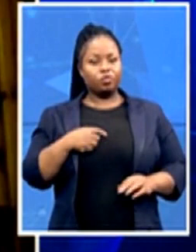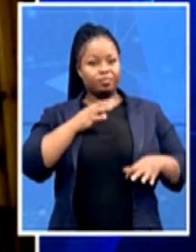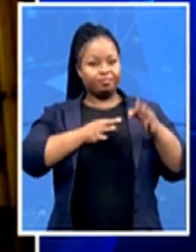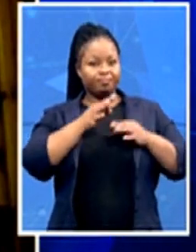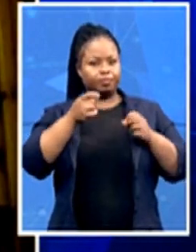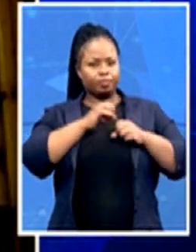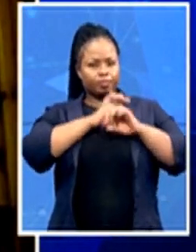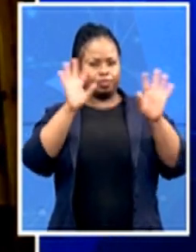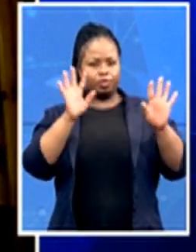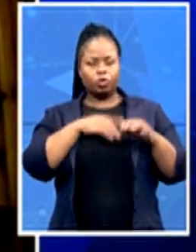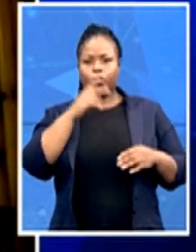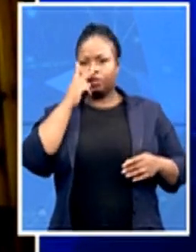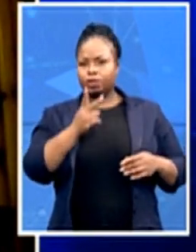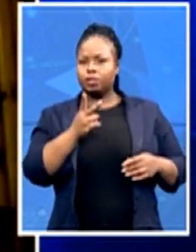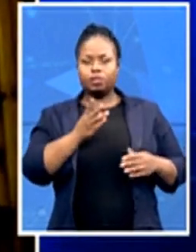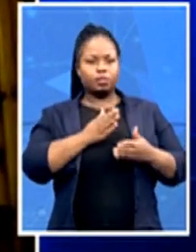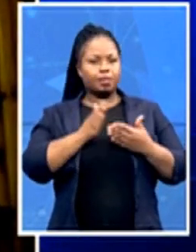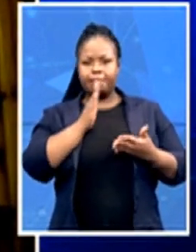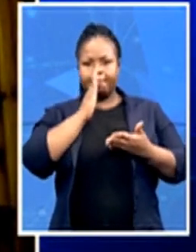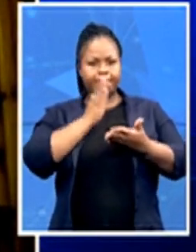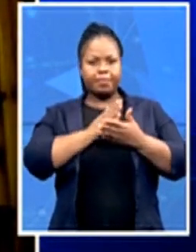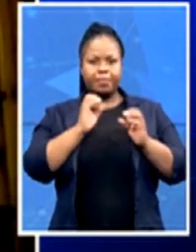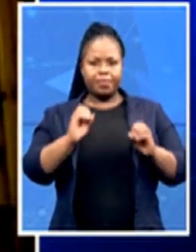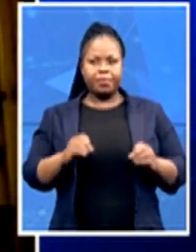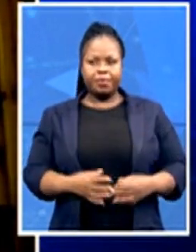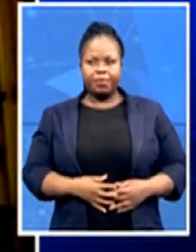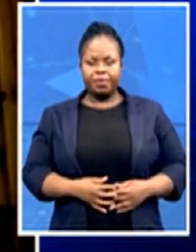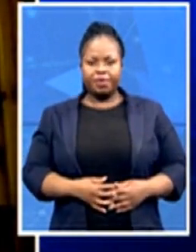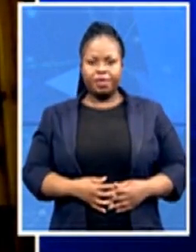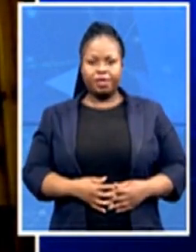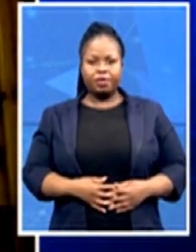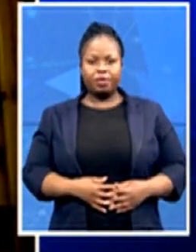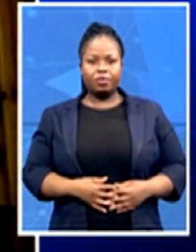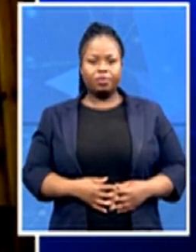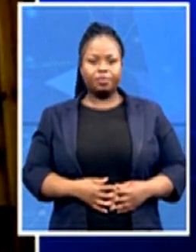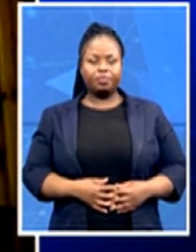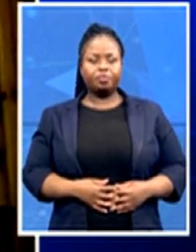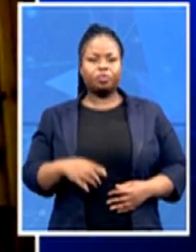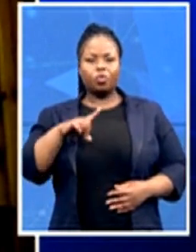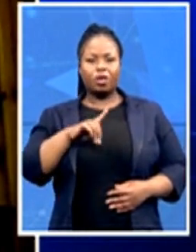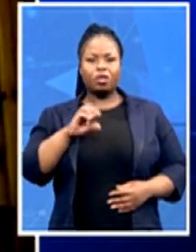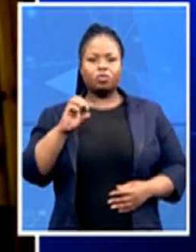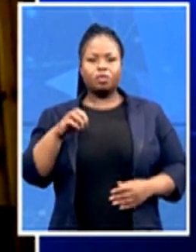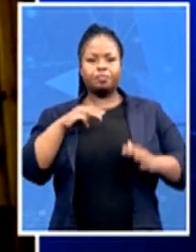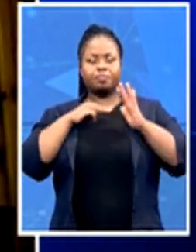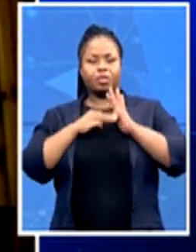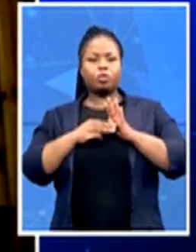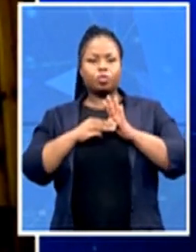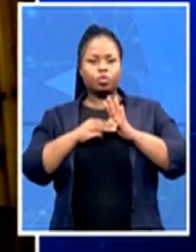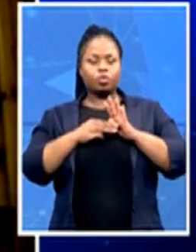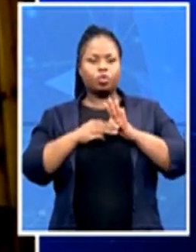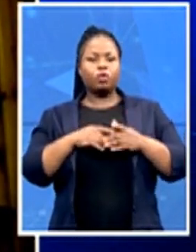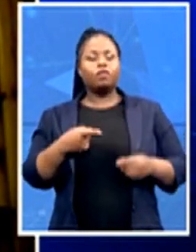uncertainties to it. Of the 100 million, it's compensation for the widows, their families,